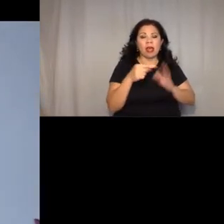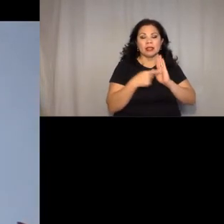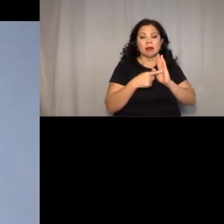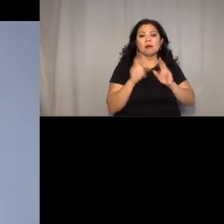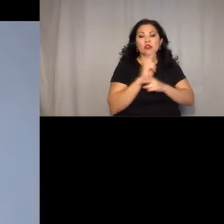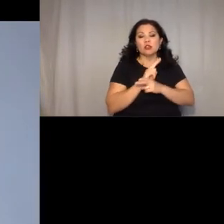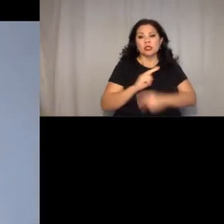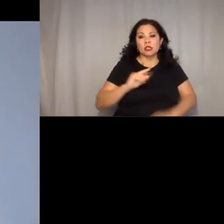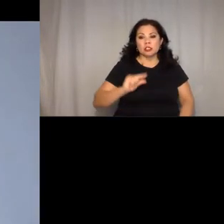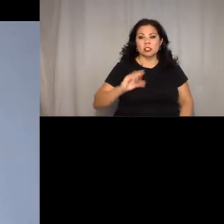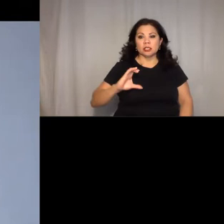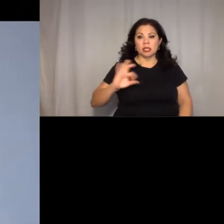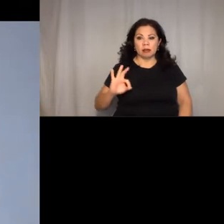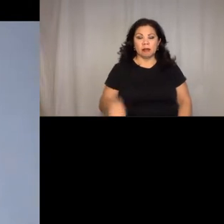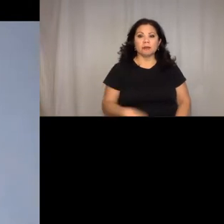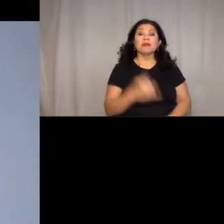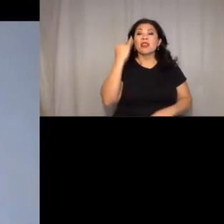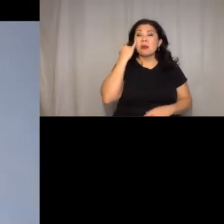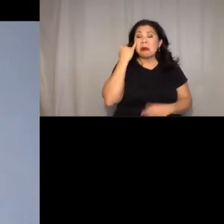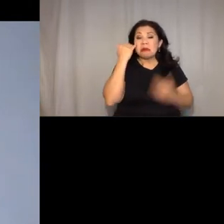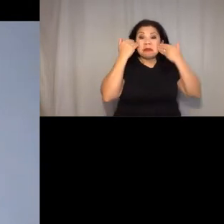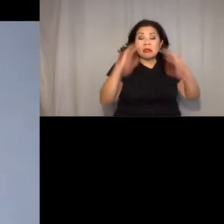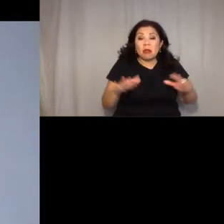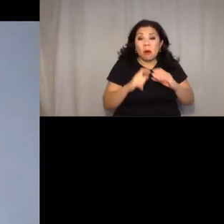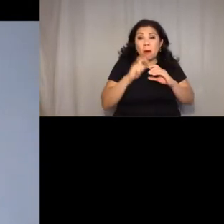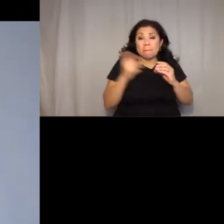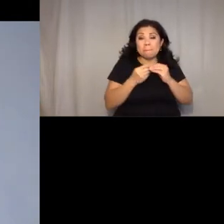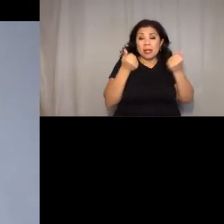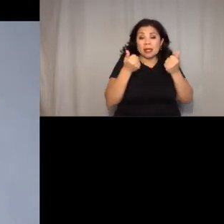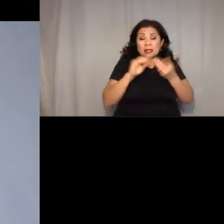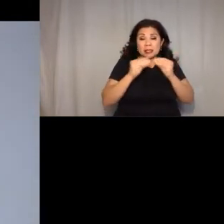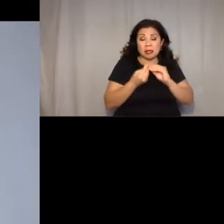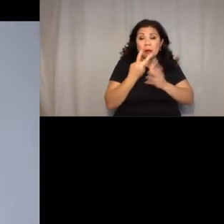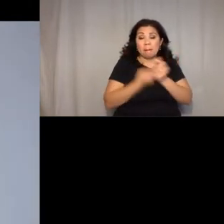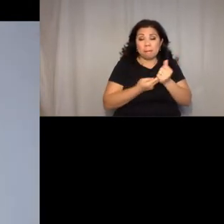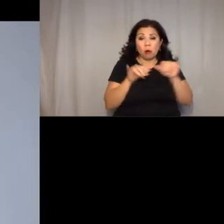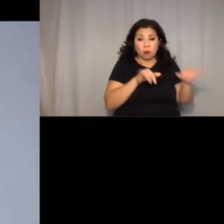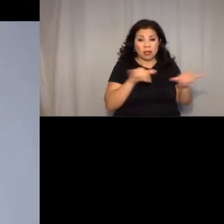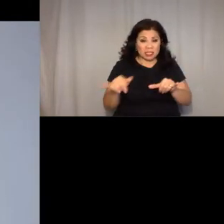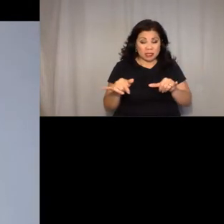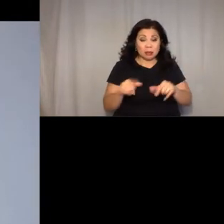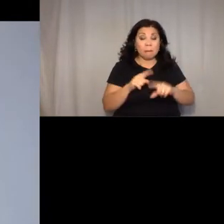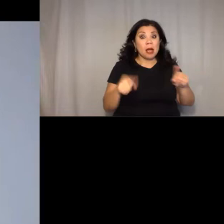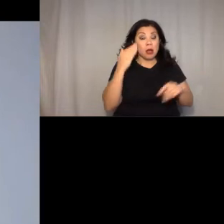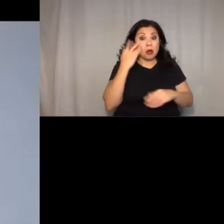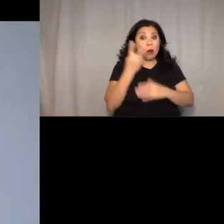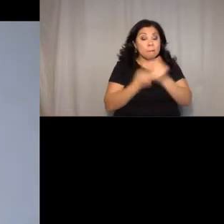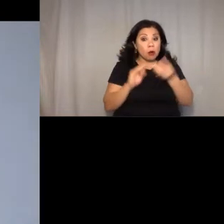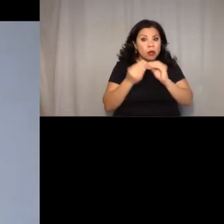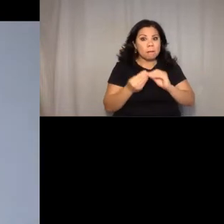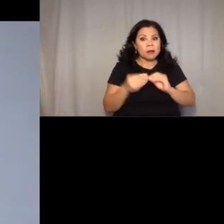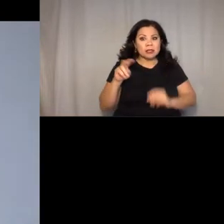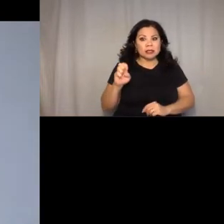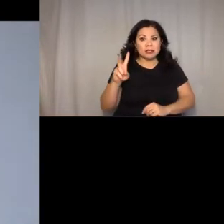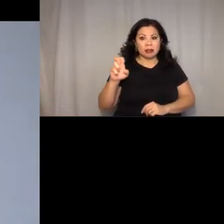common. Now, what if you didn't know the biggest number that you had in common, but you knew that both of them were evens? And